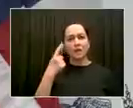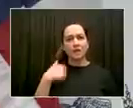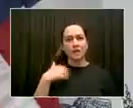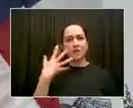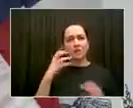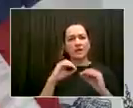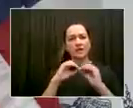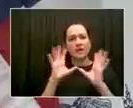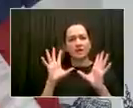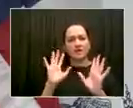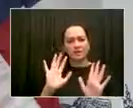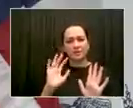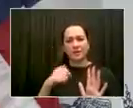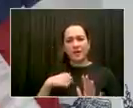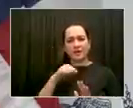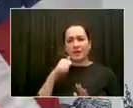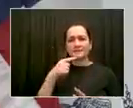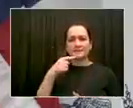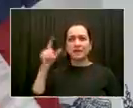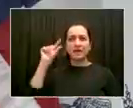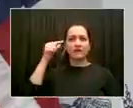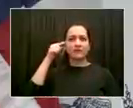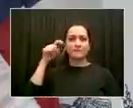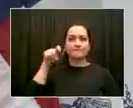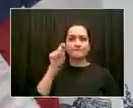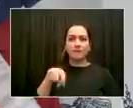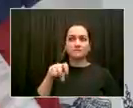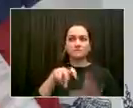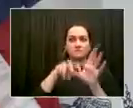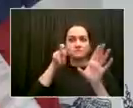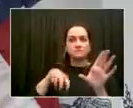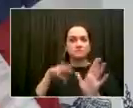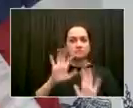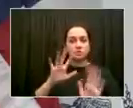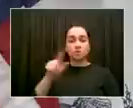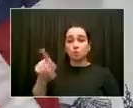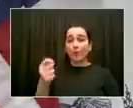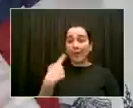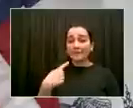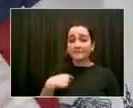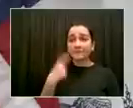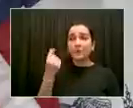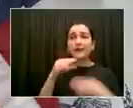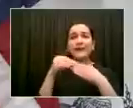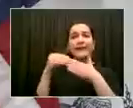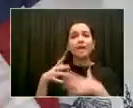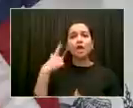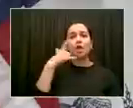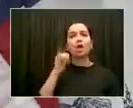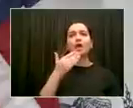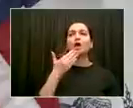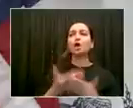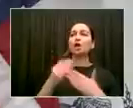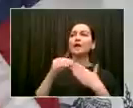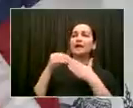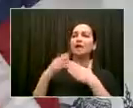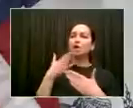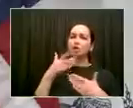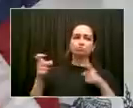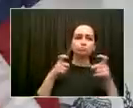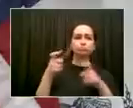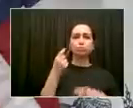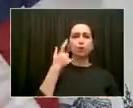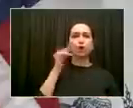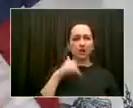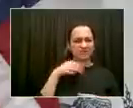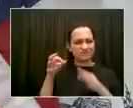We have more work to do to overcome this pandemic, but we're in a totally different situation than we were a year